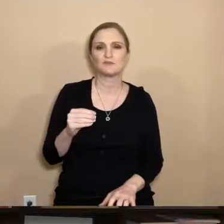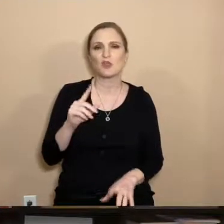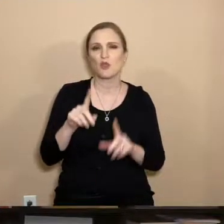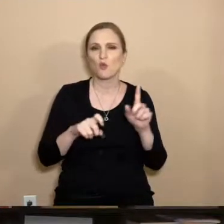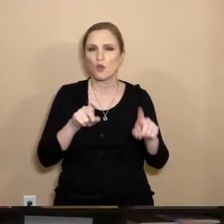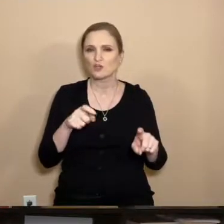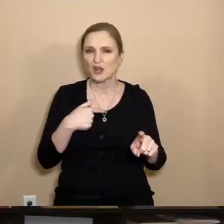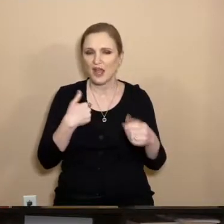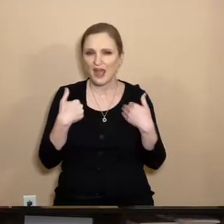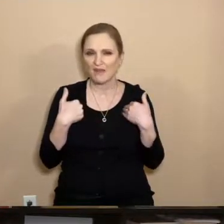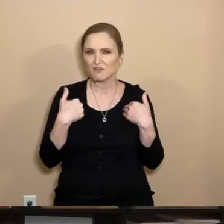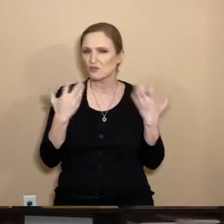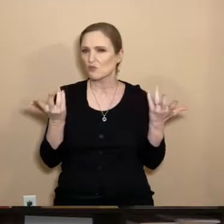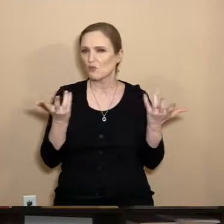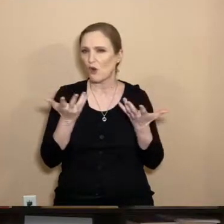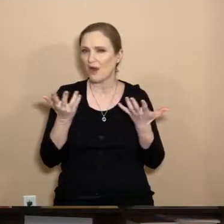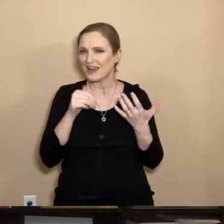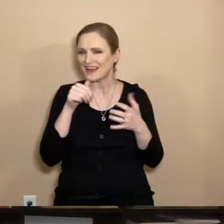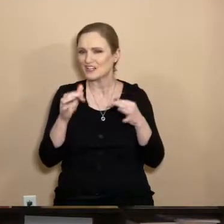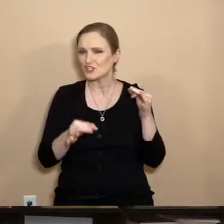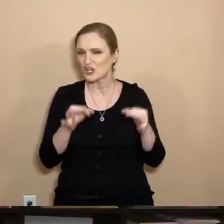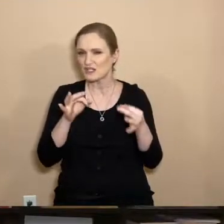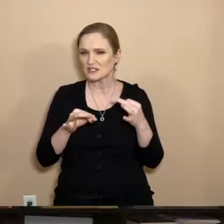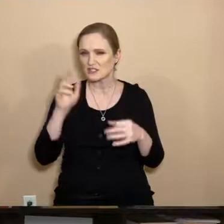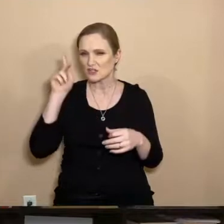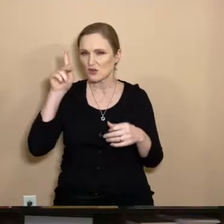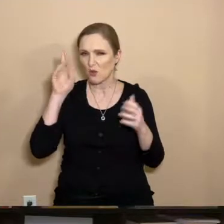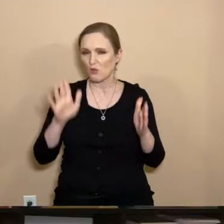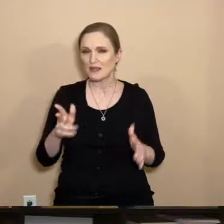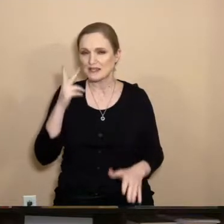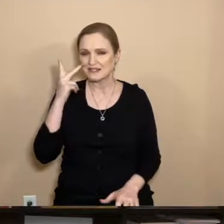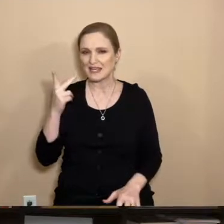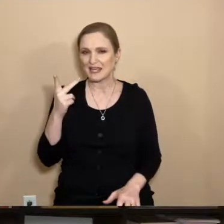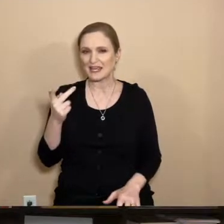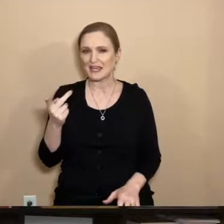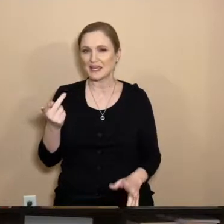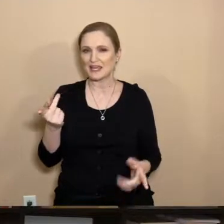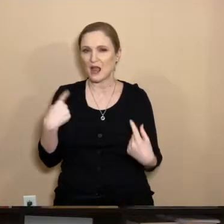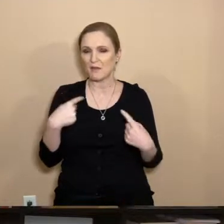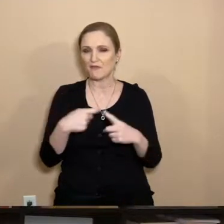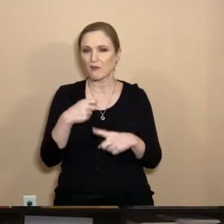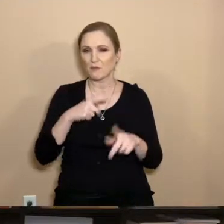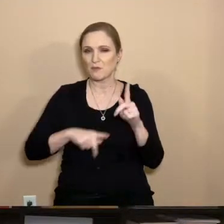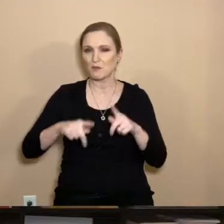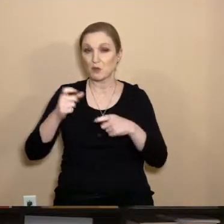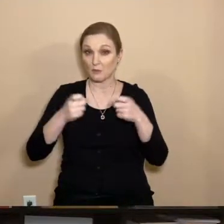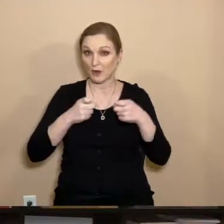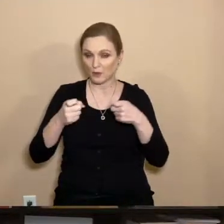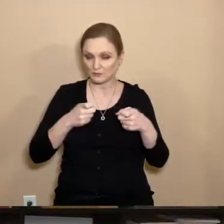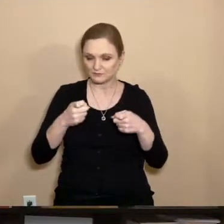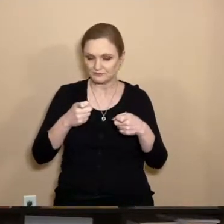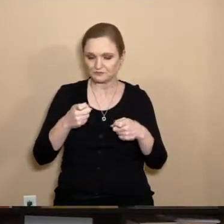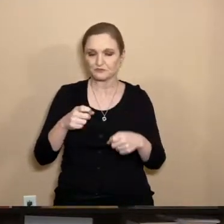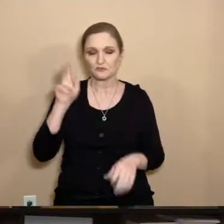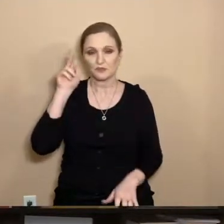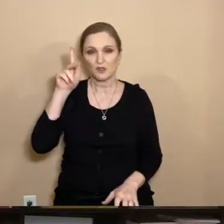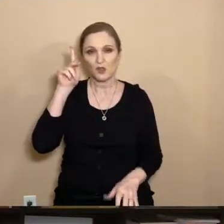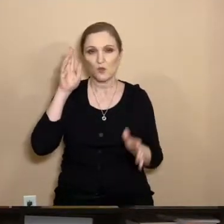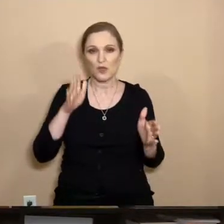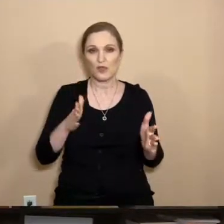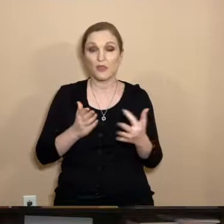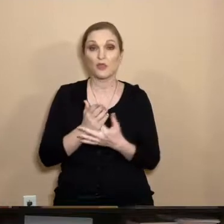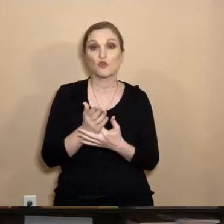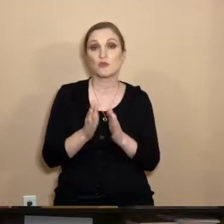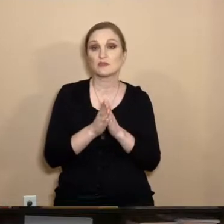question that I have there is, what injustices did the Qoheleth see coming from those in power? And the Qoheleth throughout